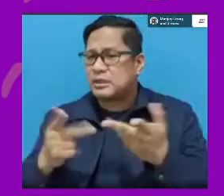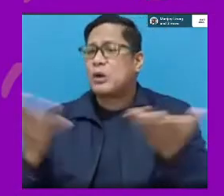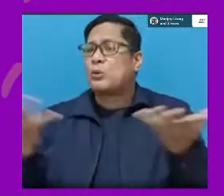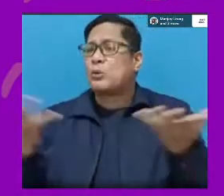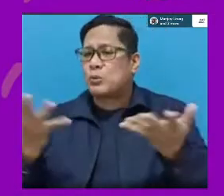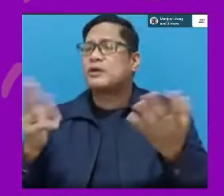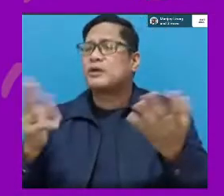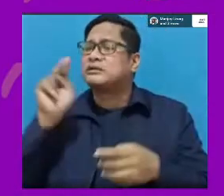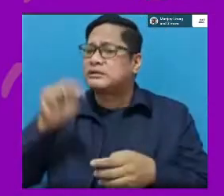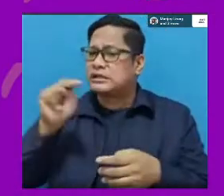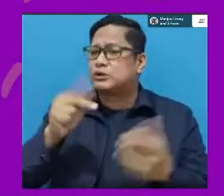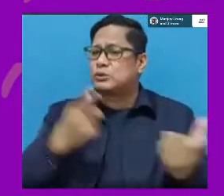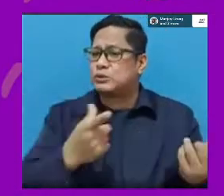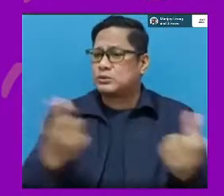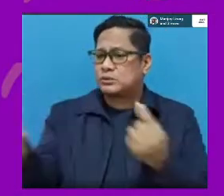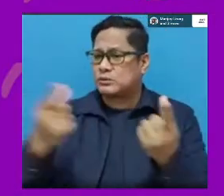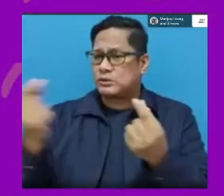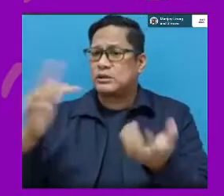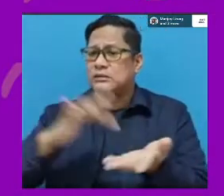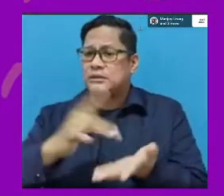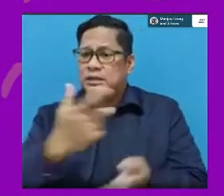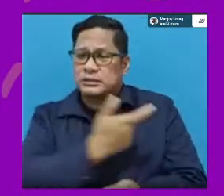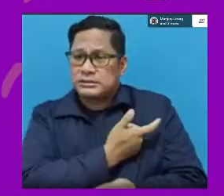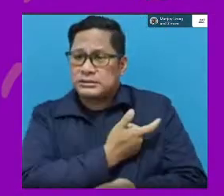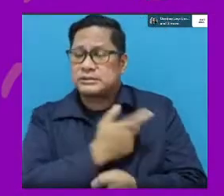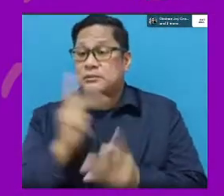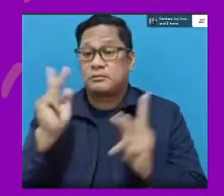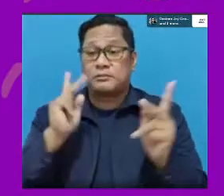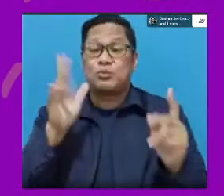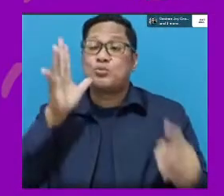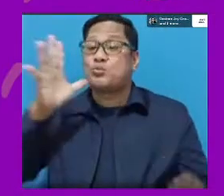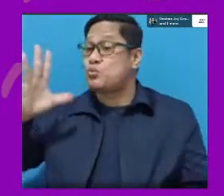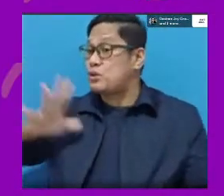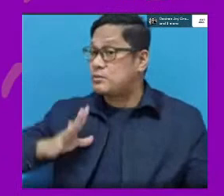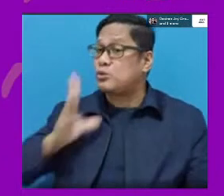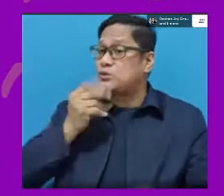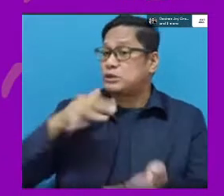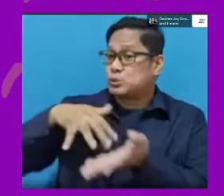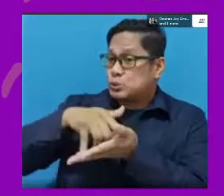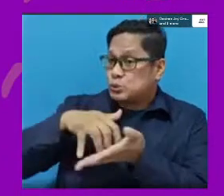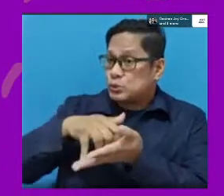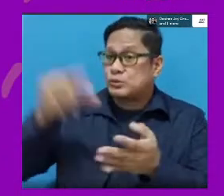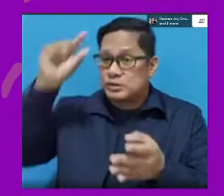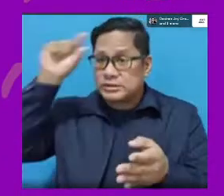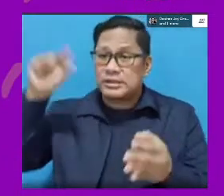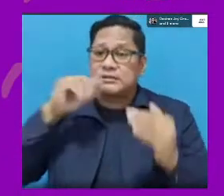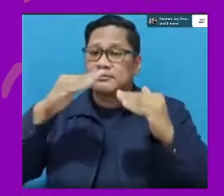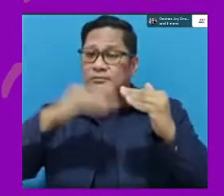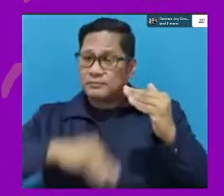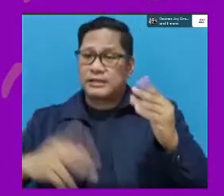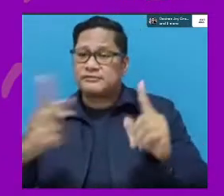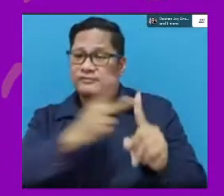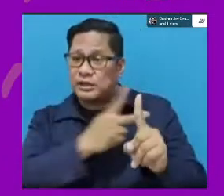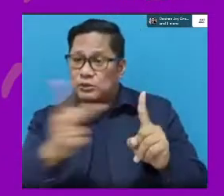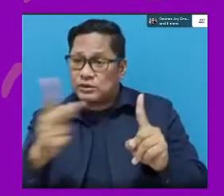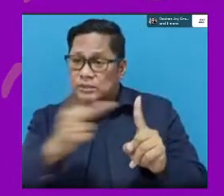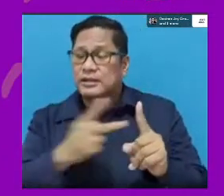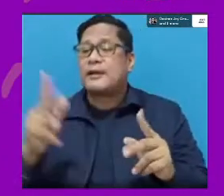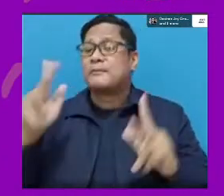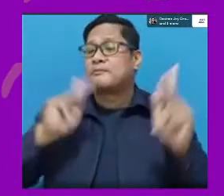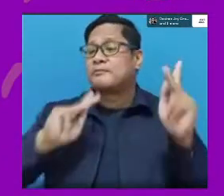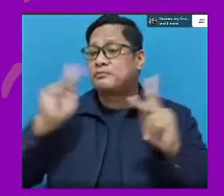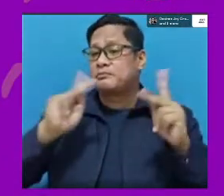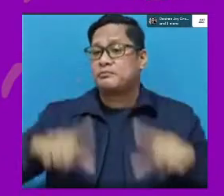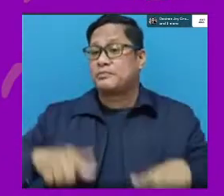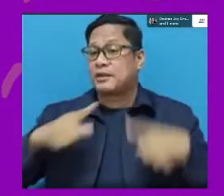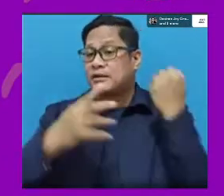need to be rolling out the vaccines, women who are vulnerable to gender-based violence, people living in poverty,